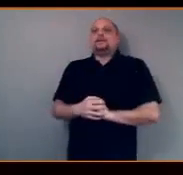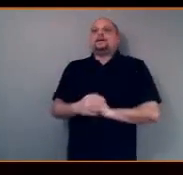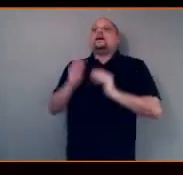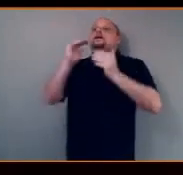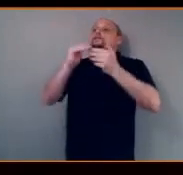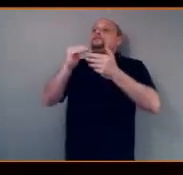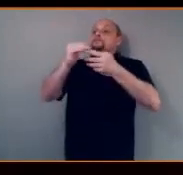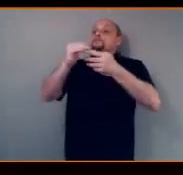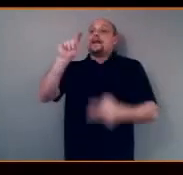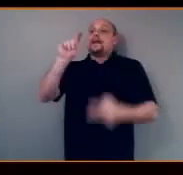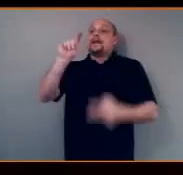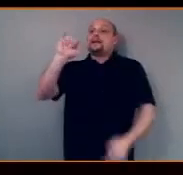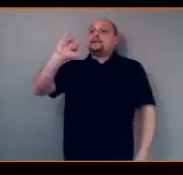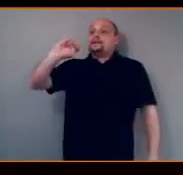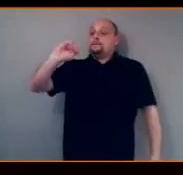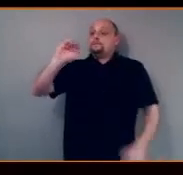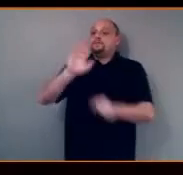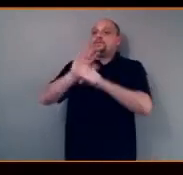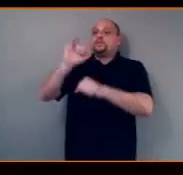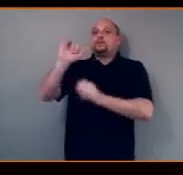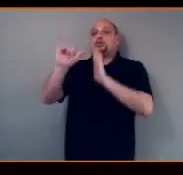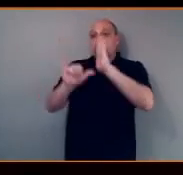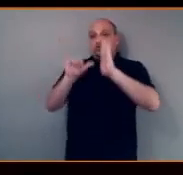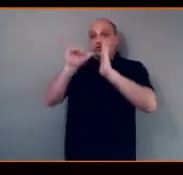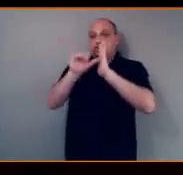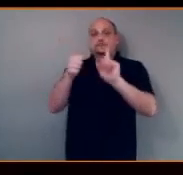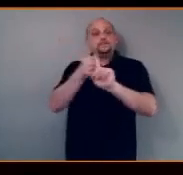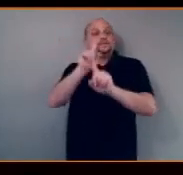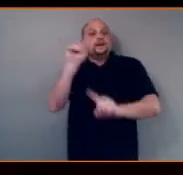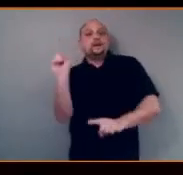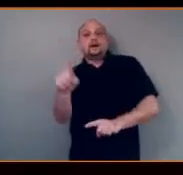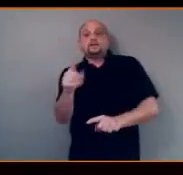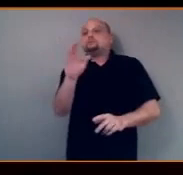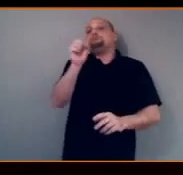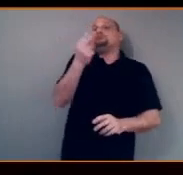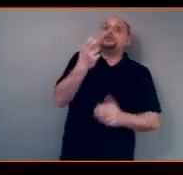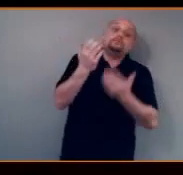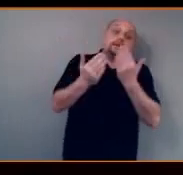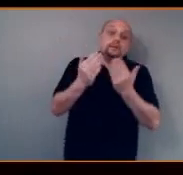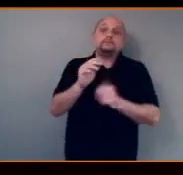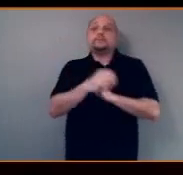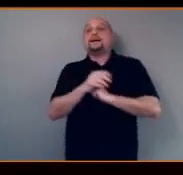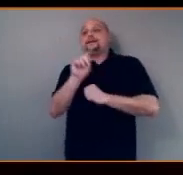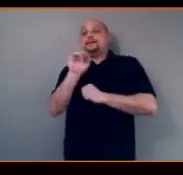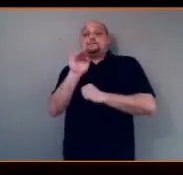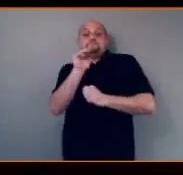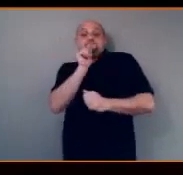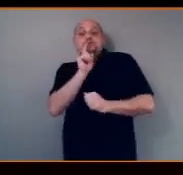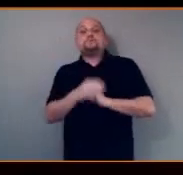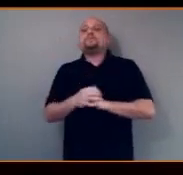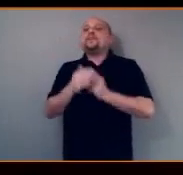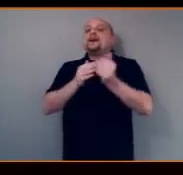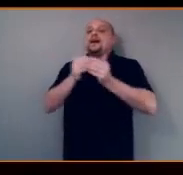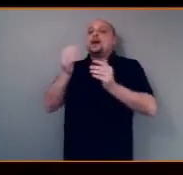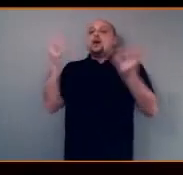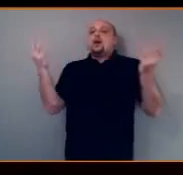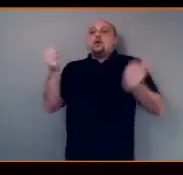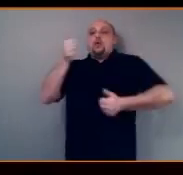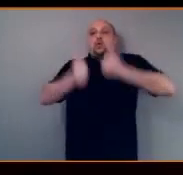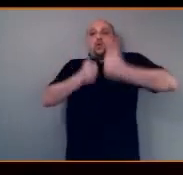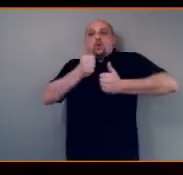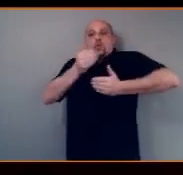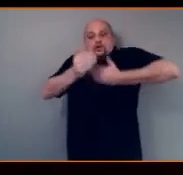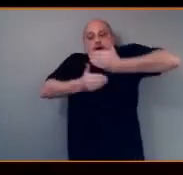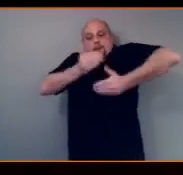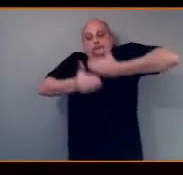from Tim Probst on YouTube. He asks, Tim asks, what procedures will you take if we